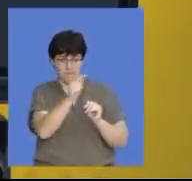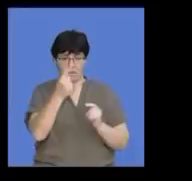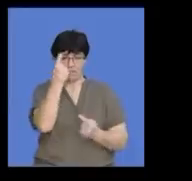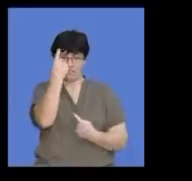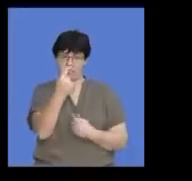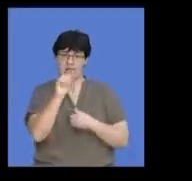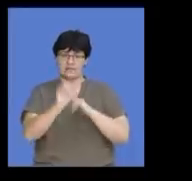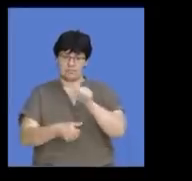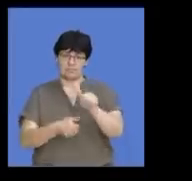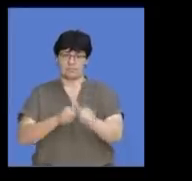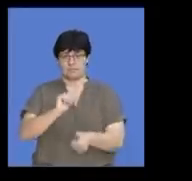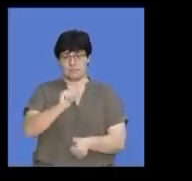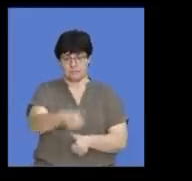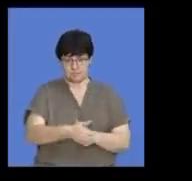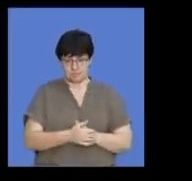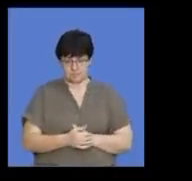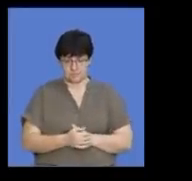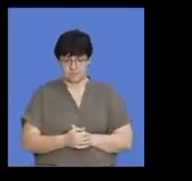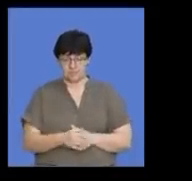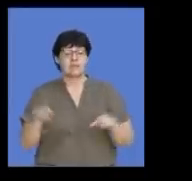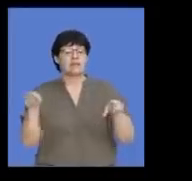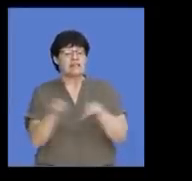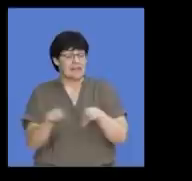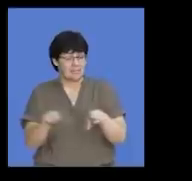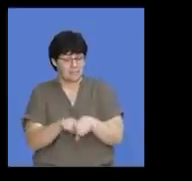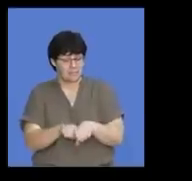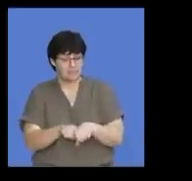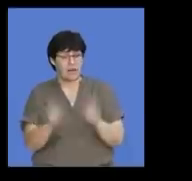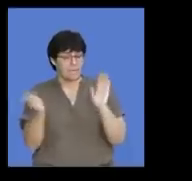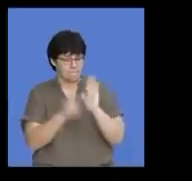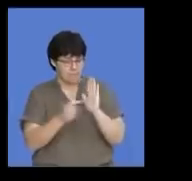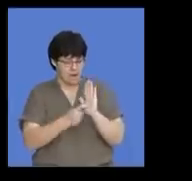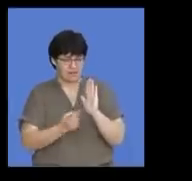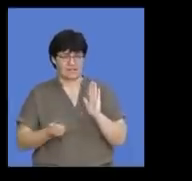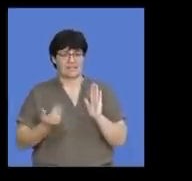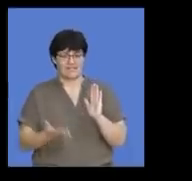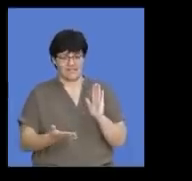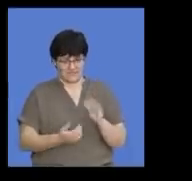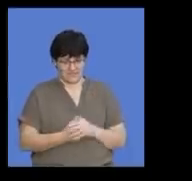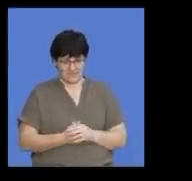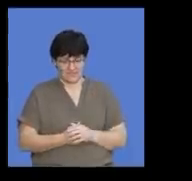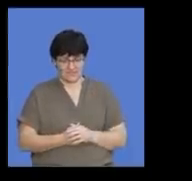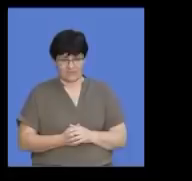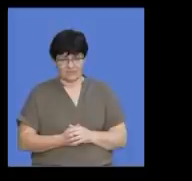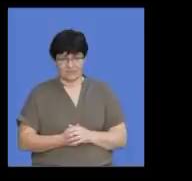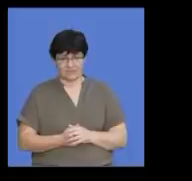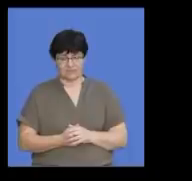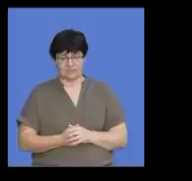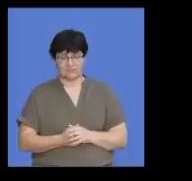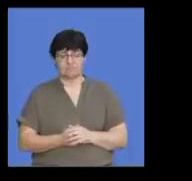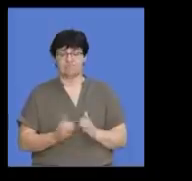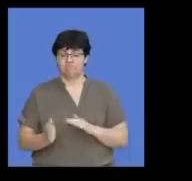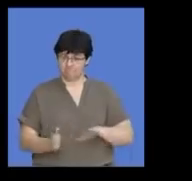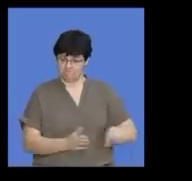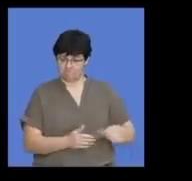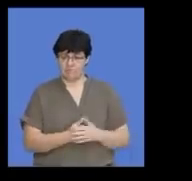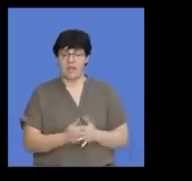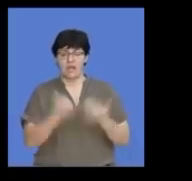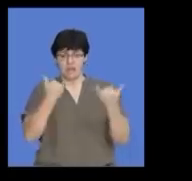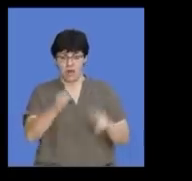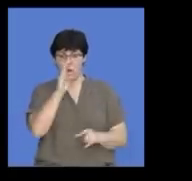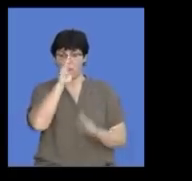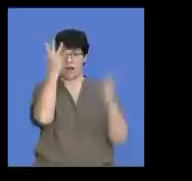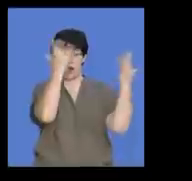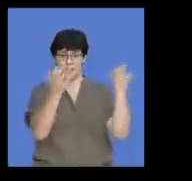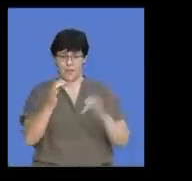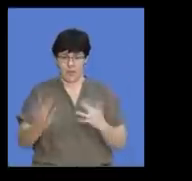step. As well as we've said it, marks will be awarded for each step. Moving on, let's look at the